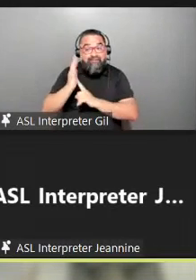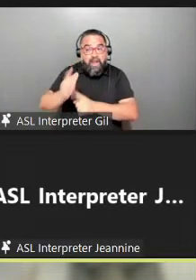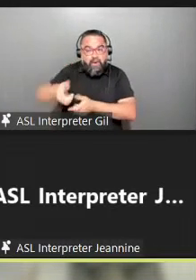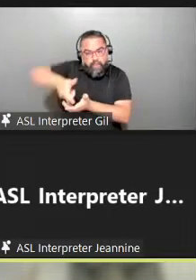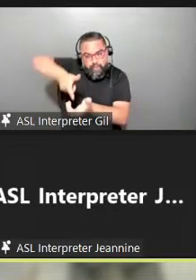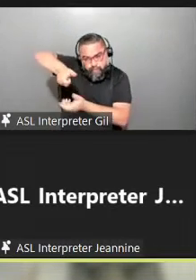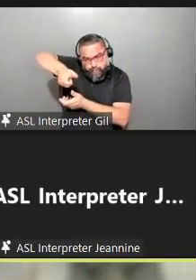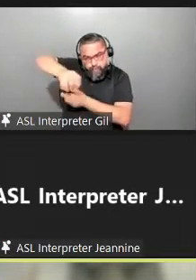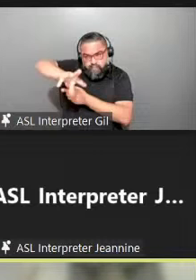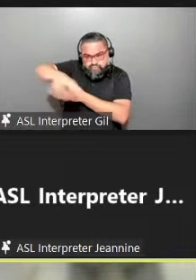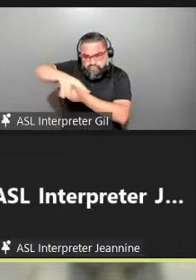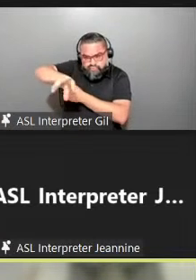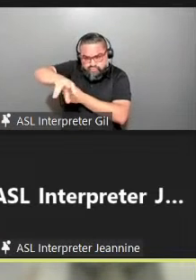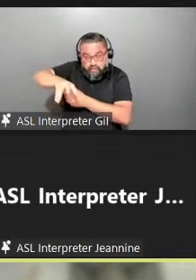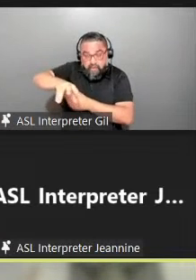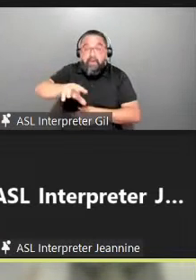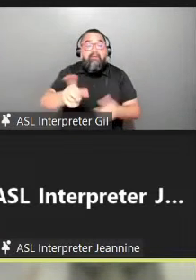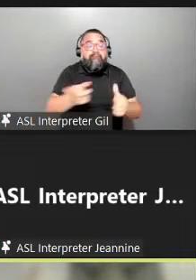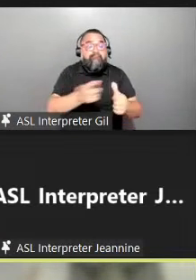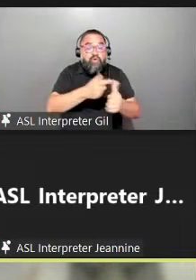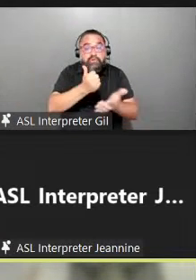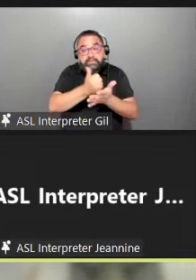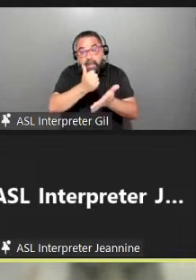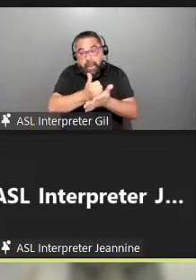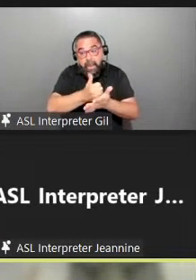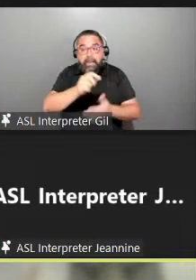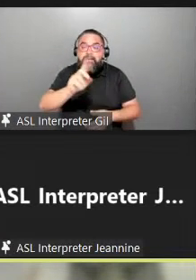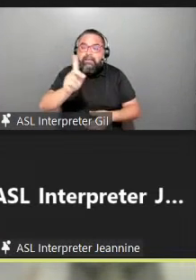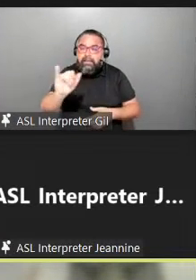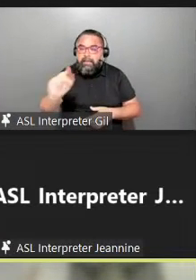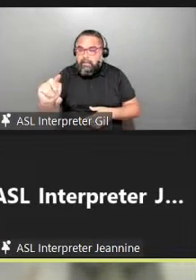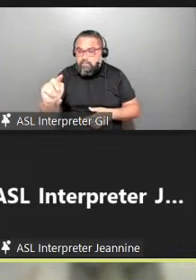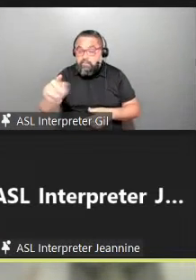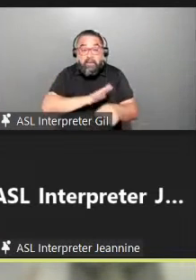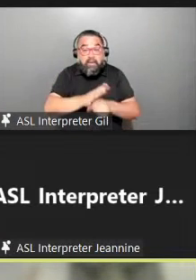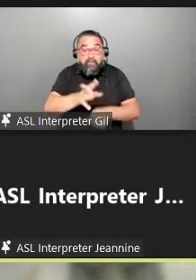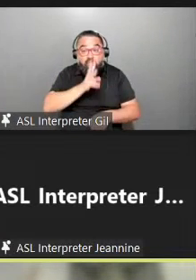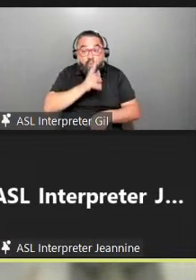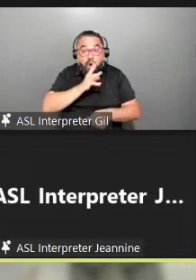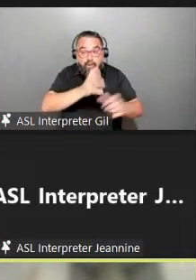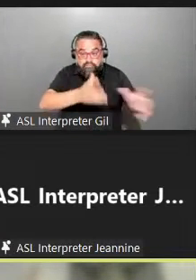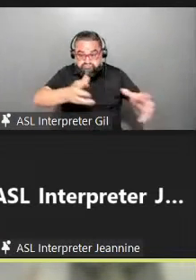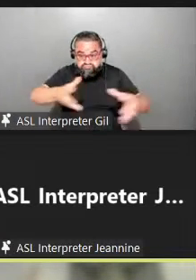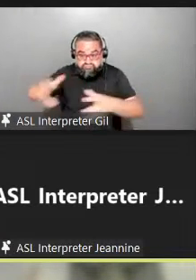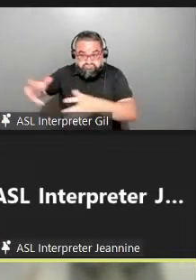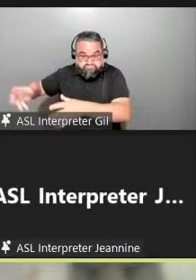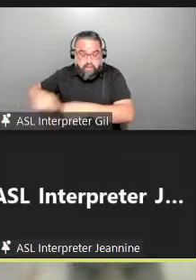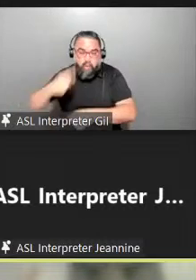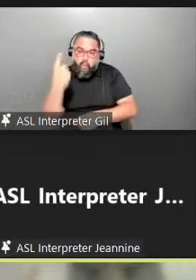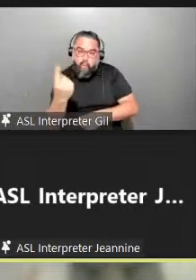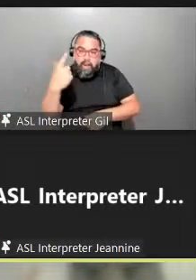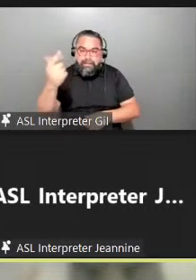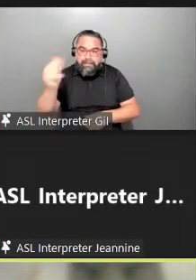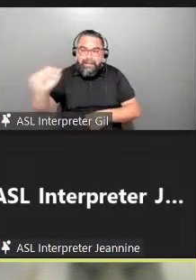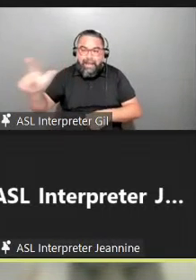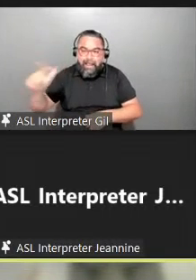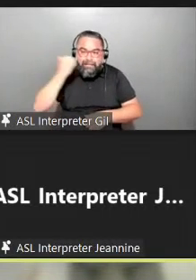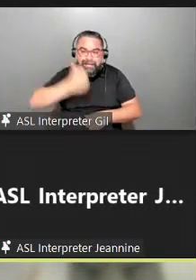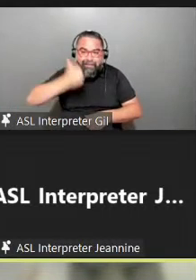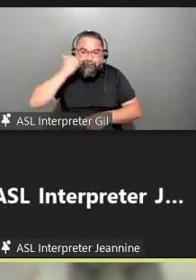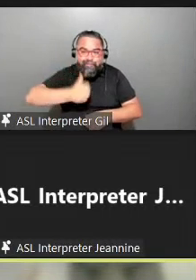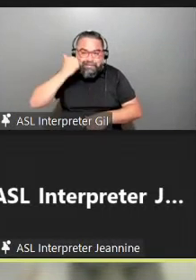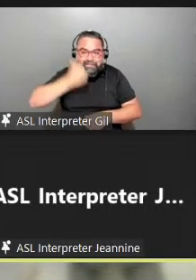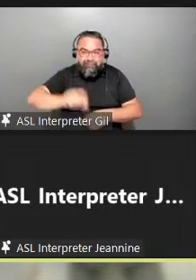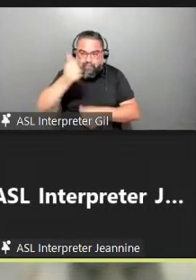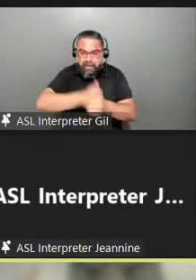each person in your household to have at least 1 gallon of water a day for 3 days. Have an emergency plan. Decide now